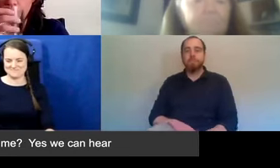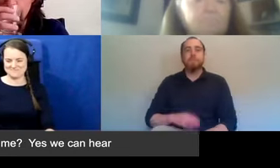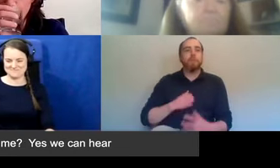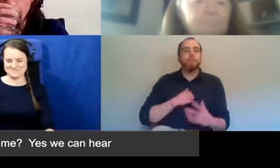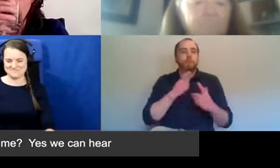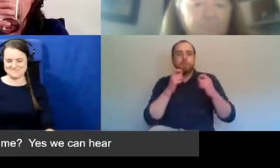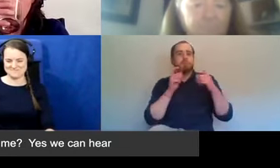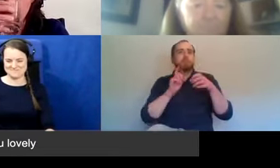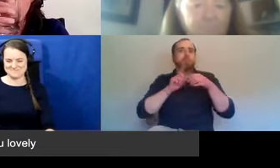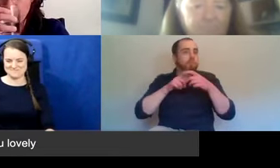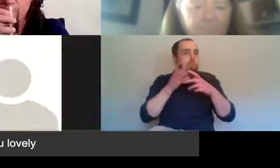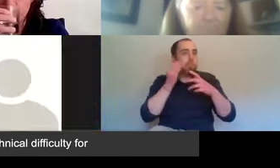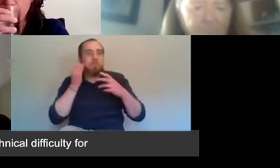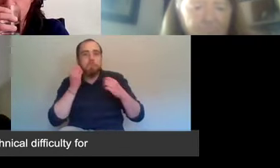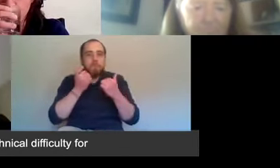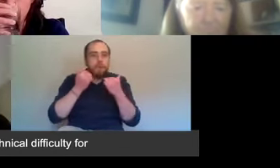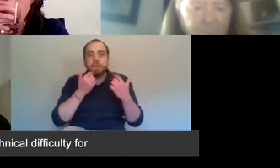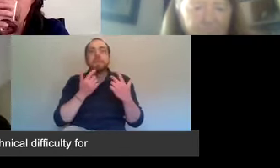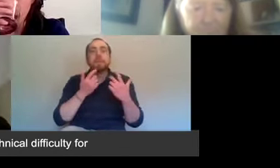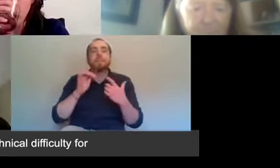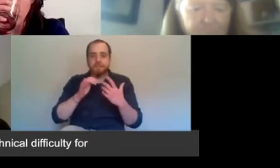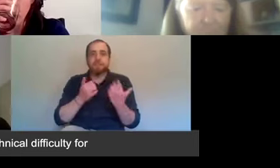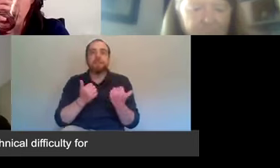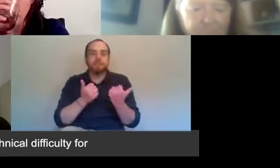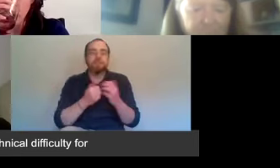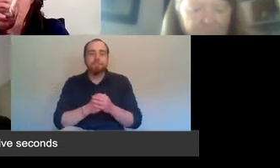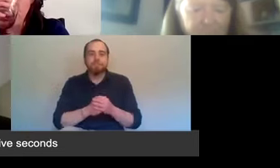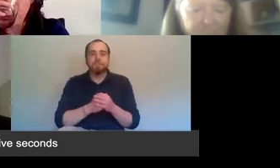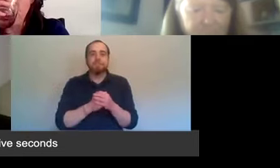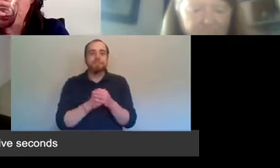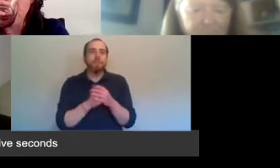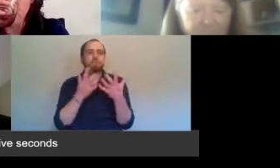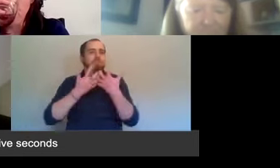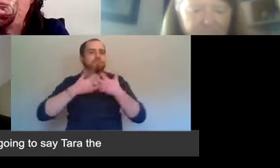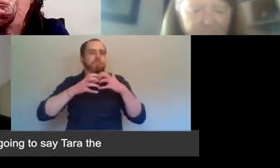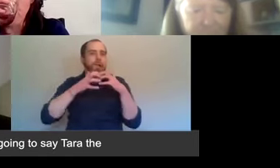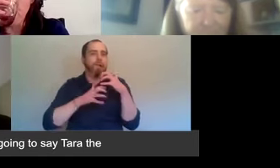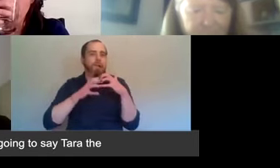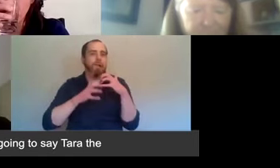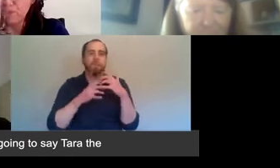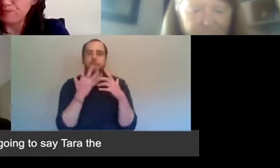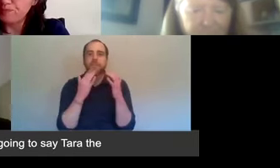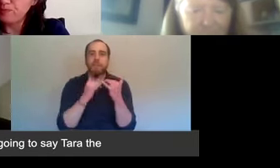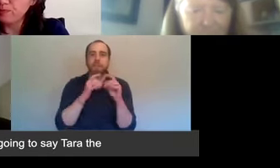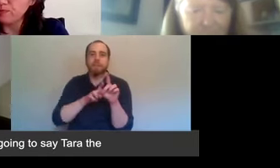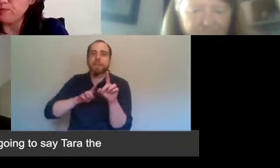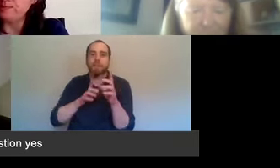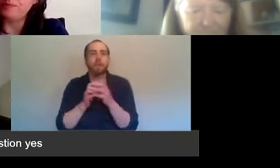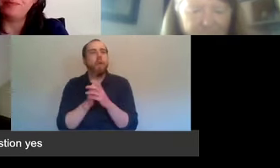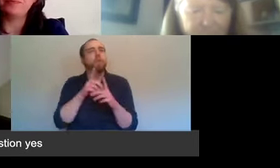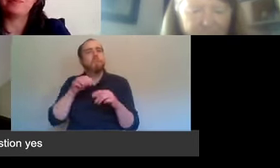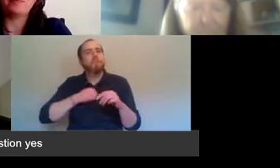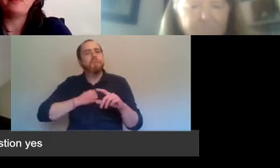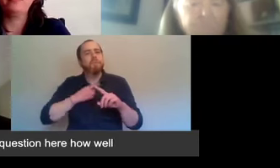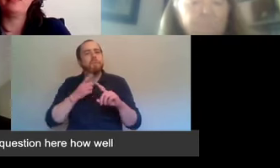Can you hear me? Yes, can hear you. Sorry, I was just a technical difficulty for about five seconds. Sorry, you were going to say, Tara,